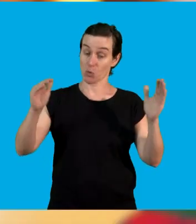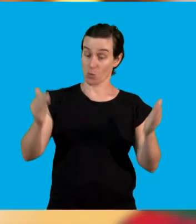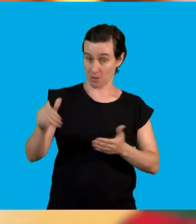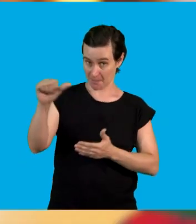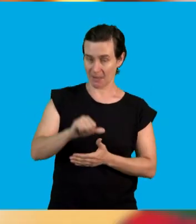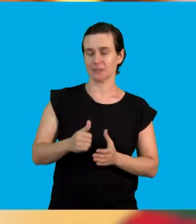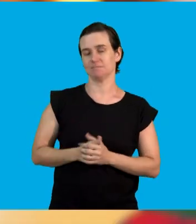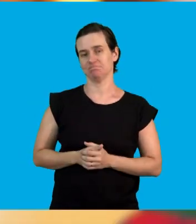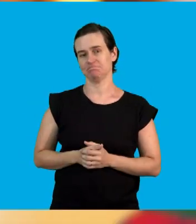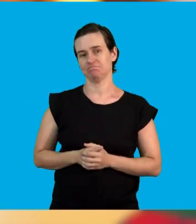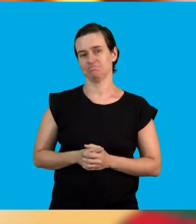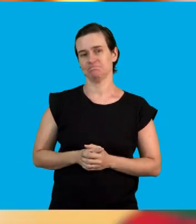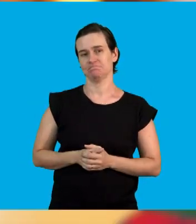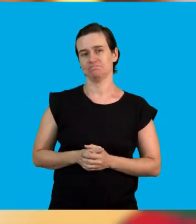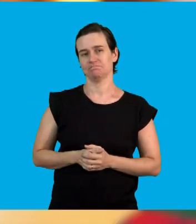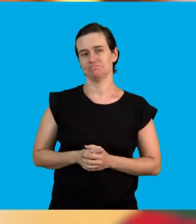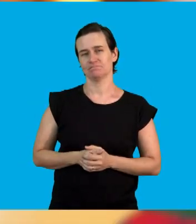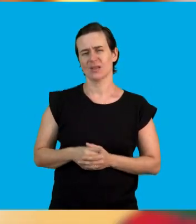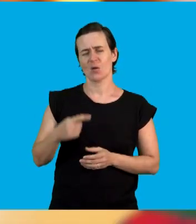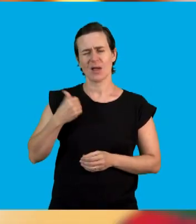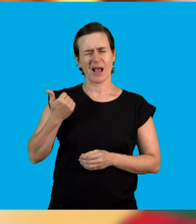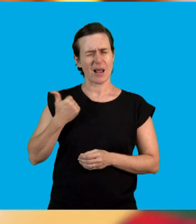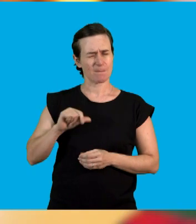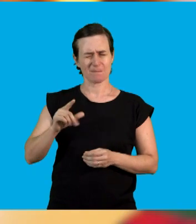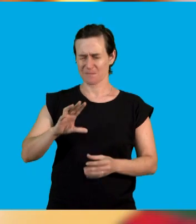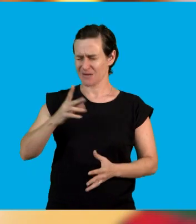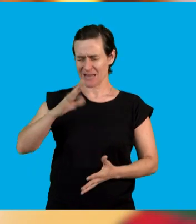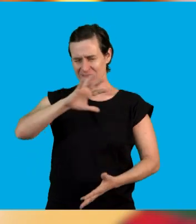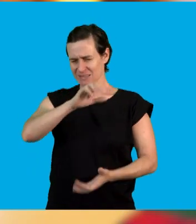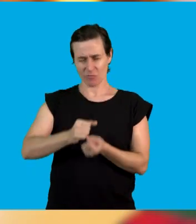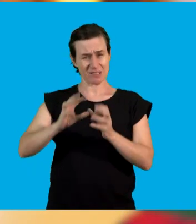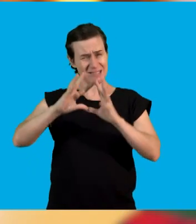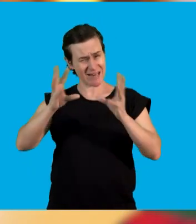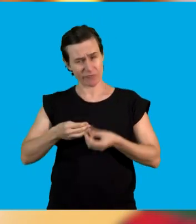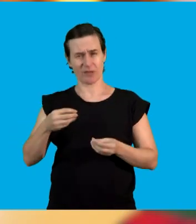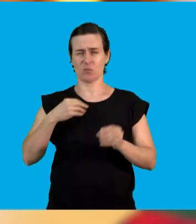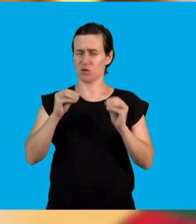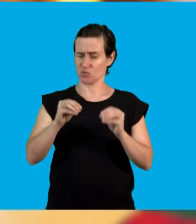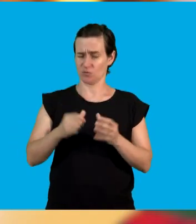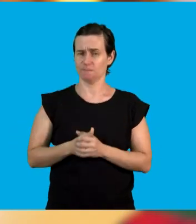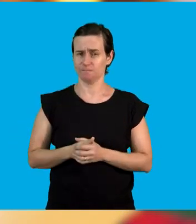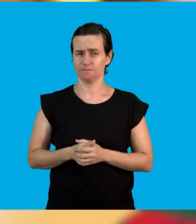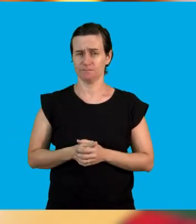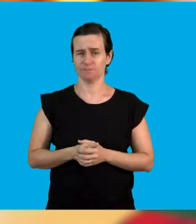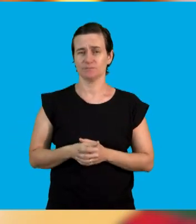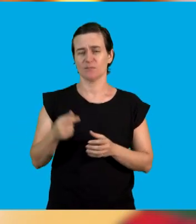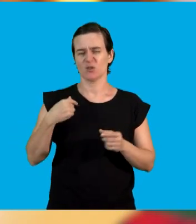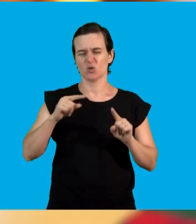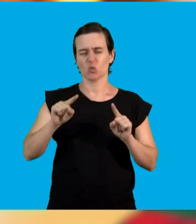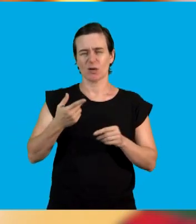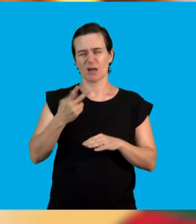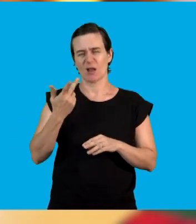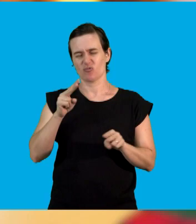Welcome back, learners. Now, to consolidate everything that we went through throughout this lesson, we're just going to do a quick